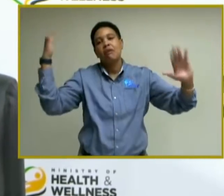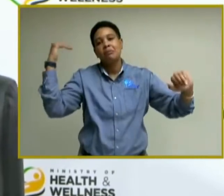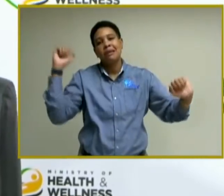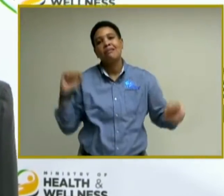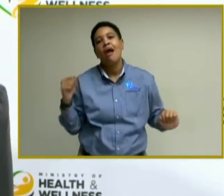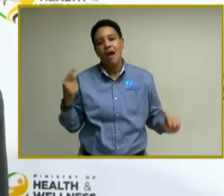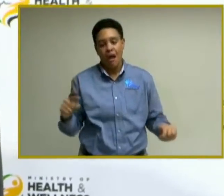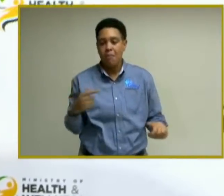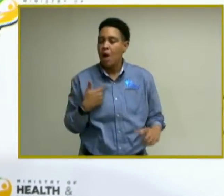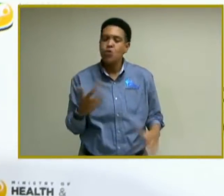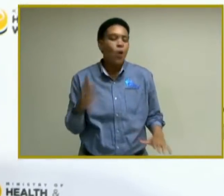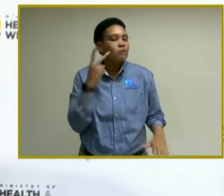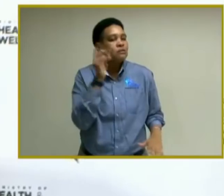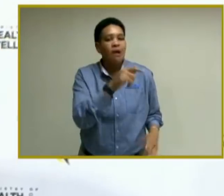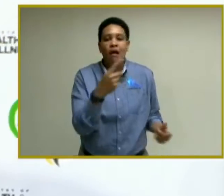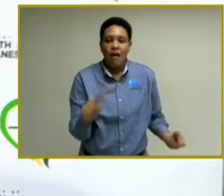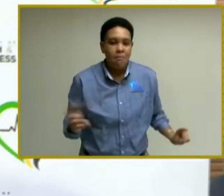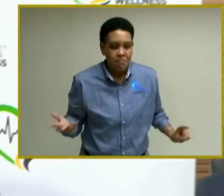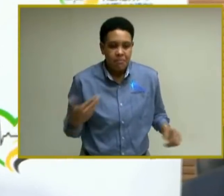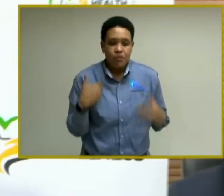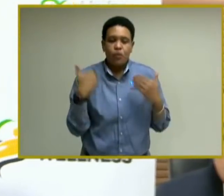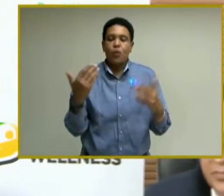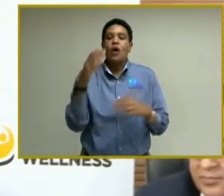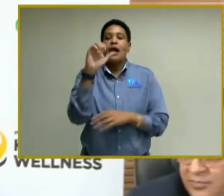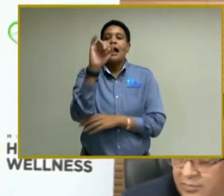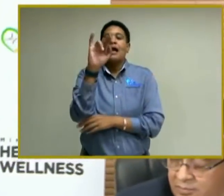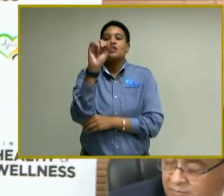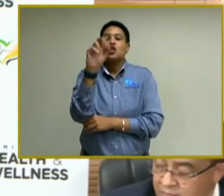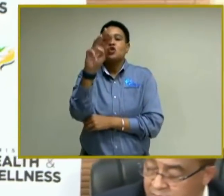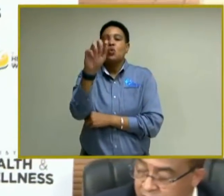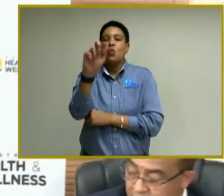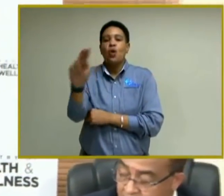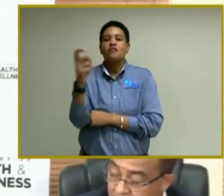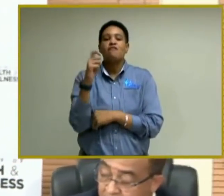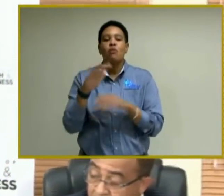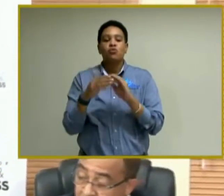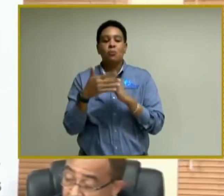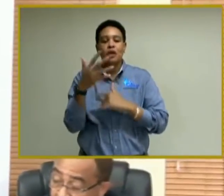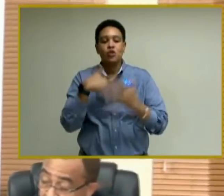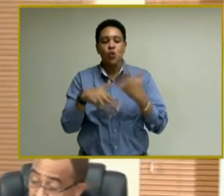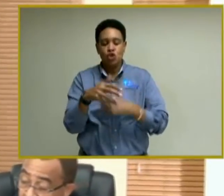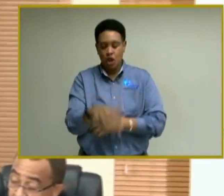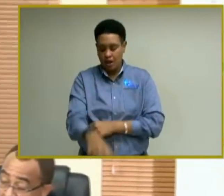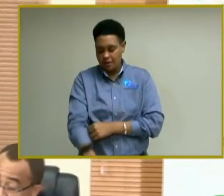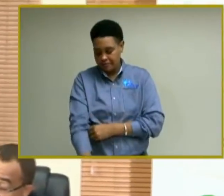Thank you very much, Dr. Webster-Carr. We're going to go to Cassius Watson from Jamaica Social.